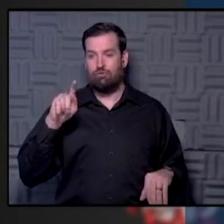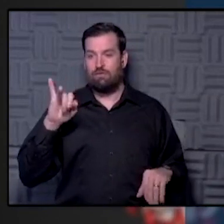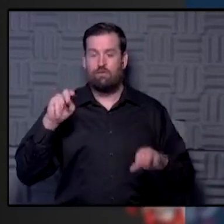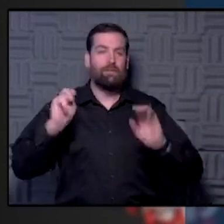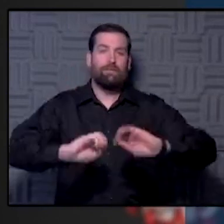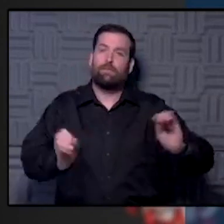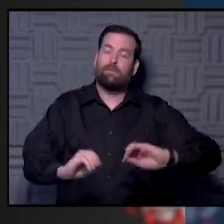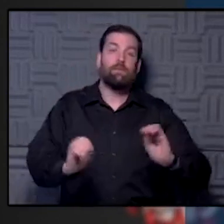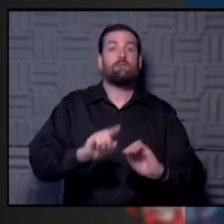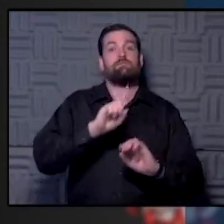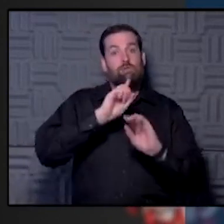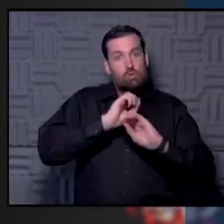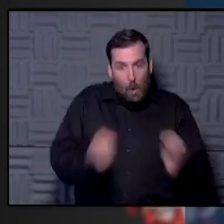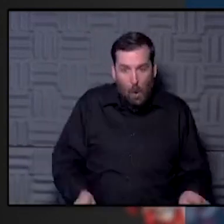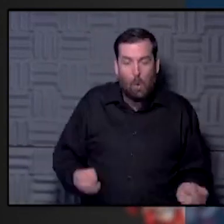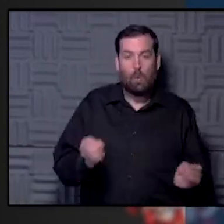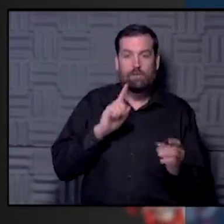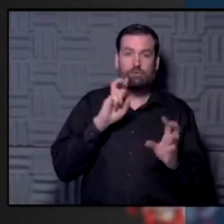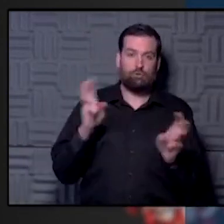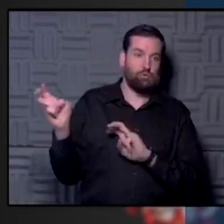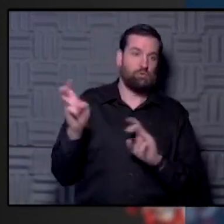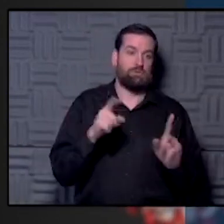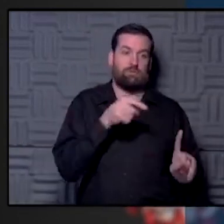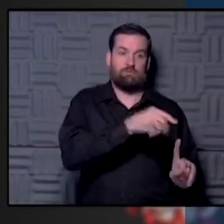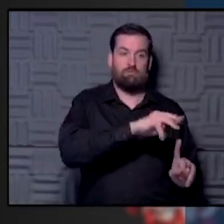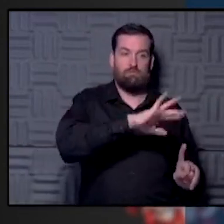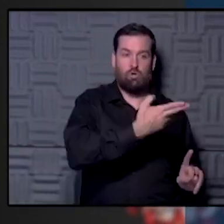medical conditions. In March and April, that made up